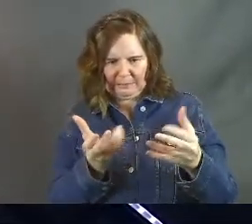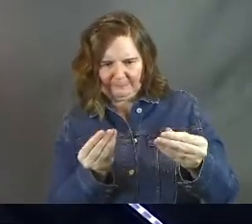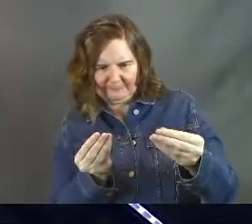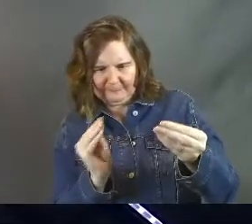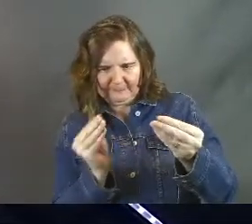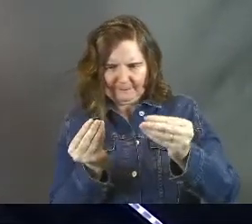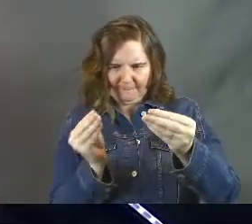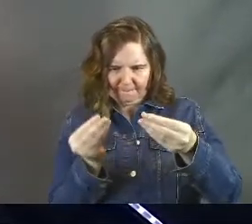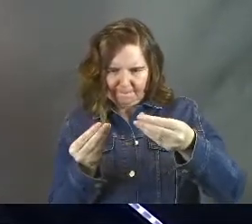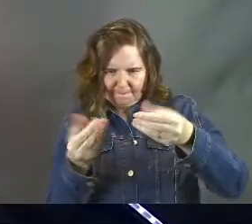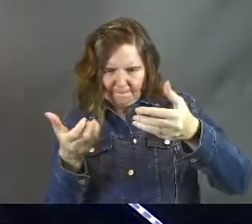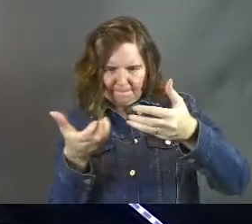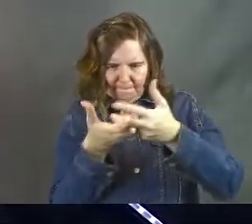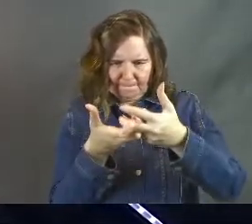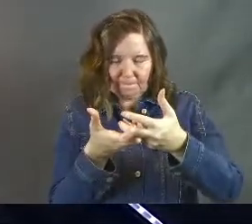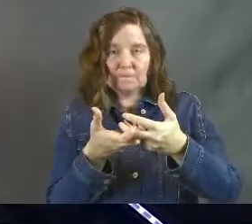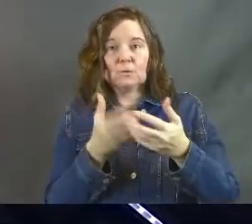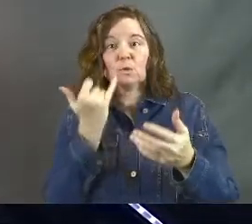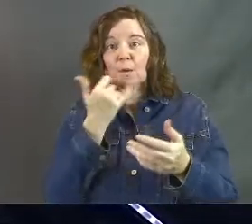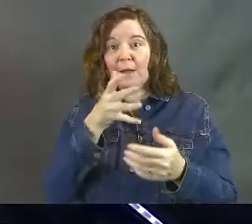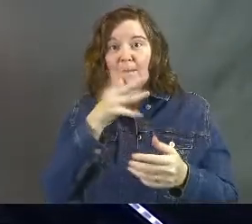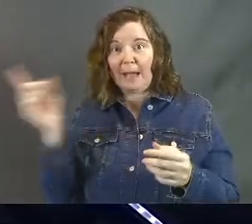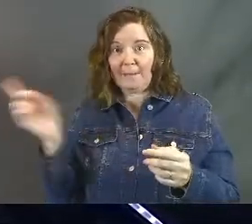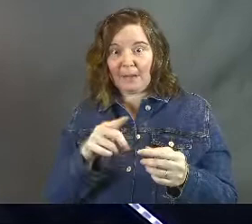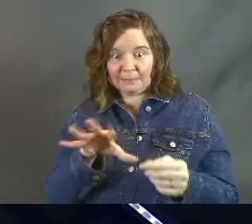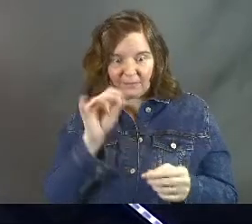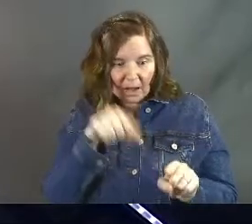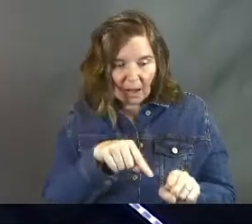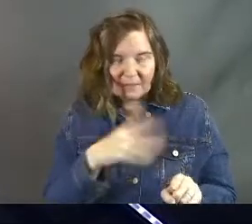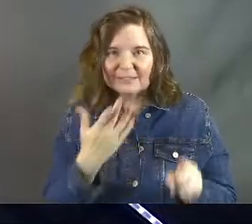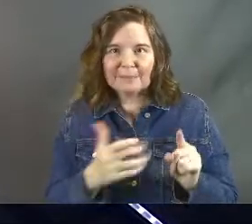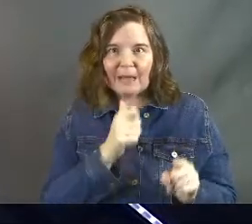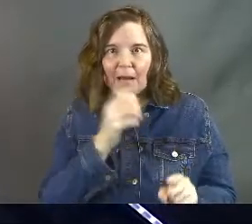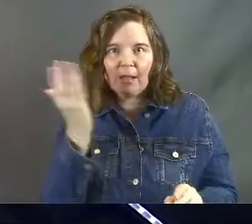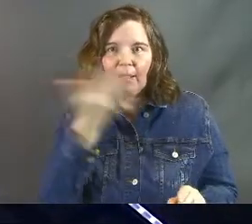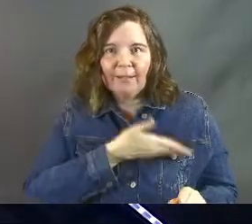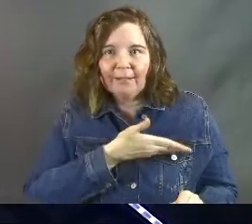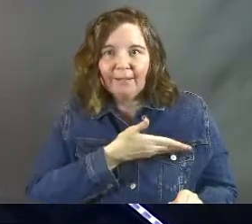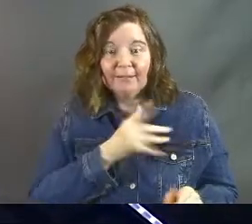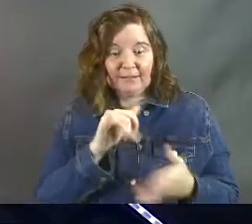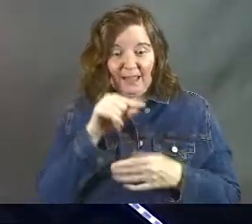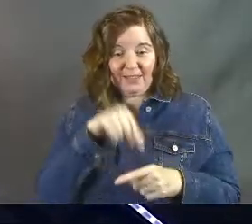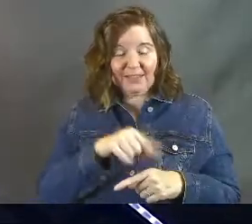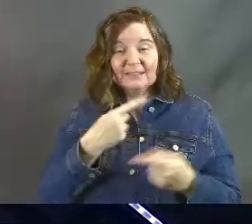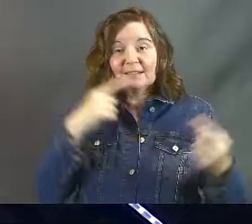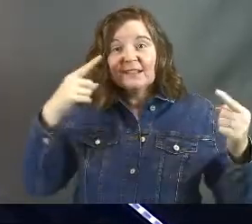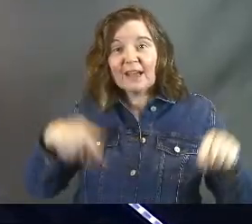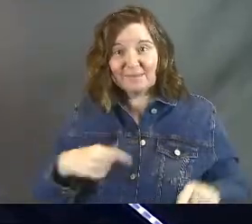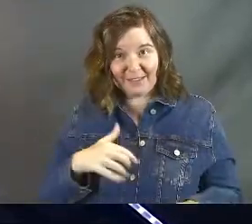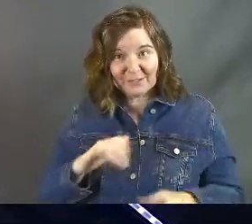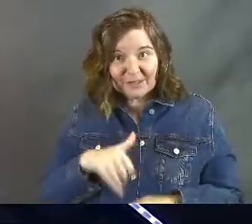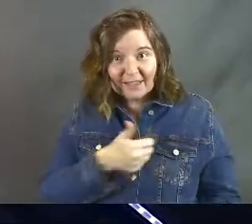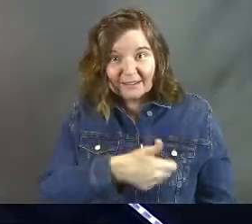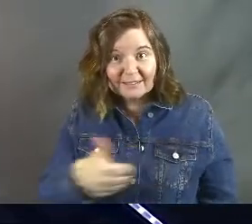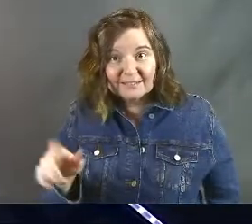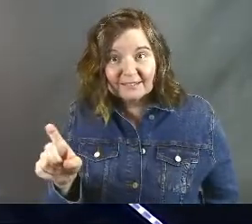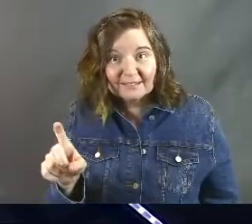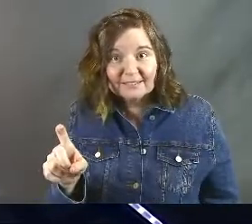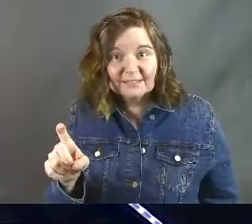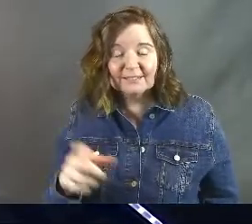there just right so that if mom comes and finds this later, she may not know that this even happened. You ever do that?